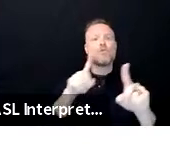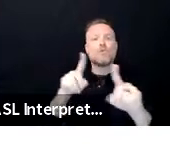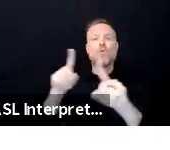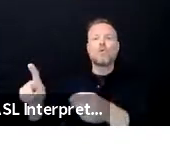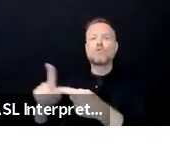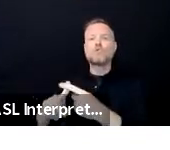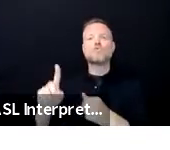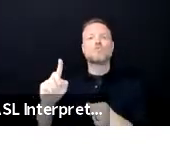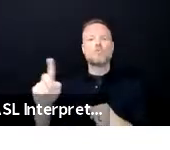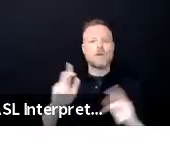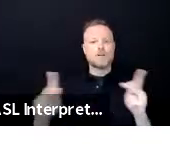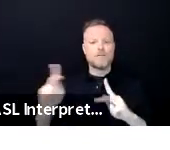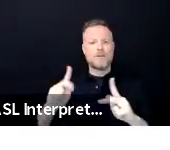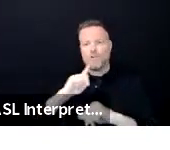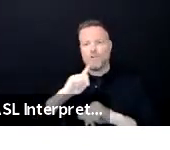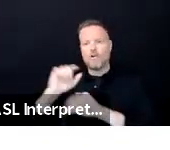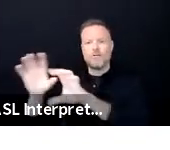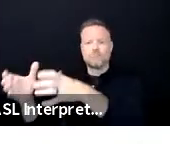are.